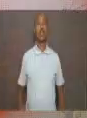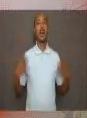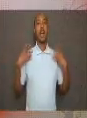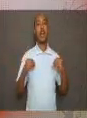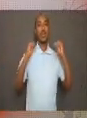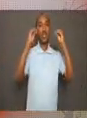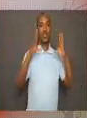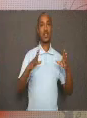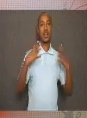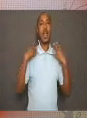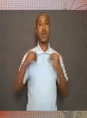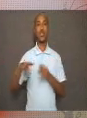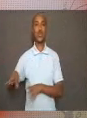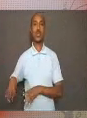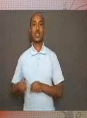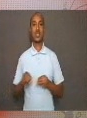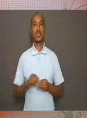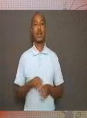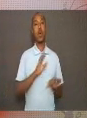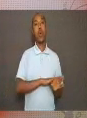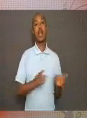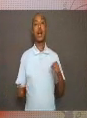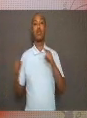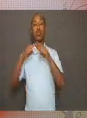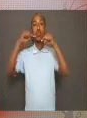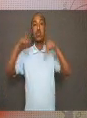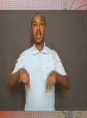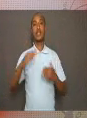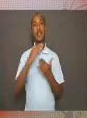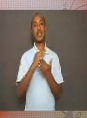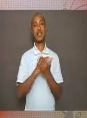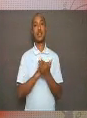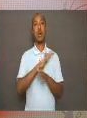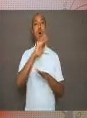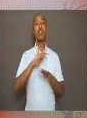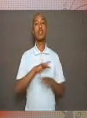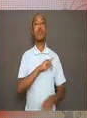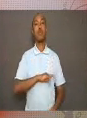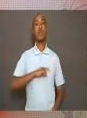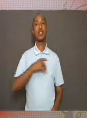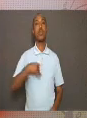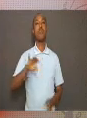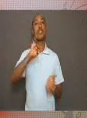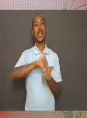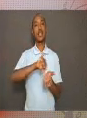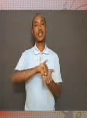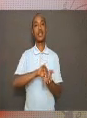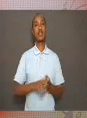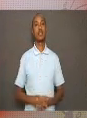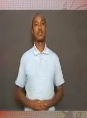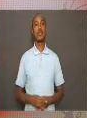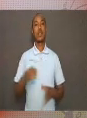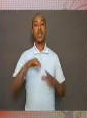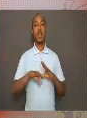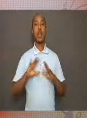Hello, teacher. Hello, students. Welcome to today's lesson on the properties of salts.